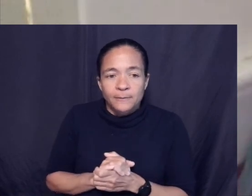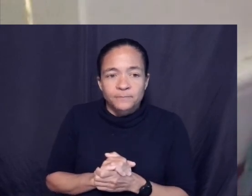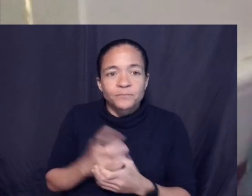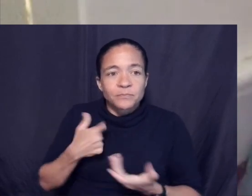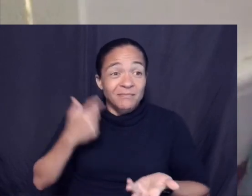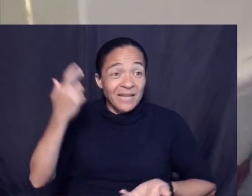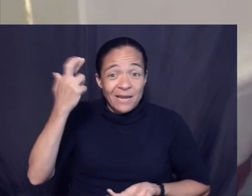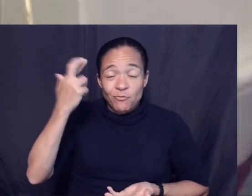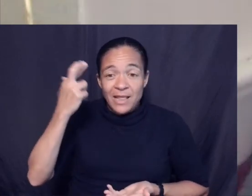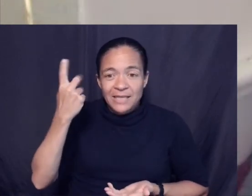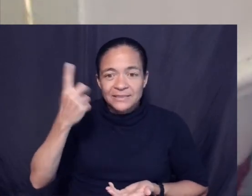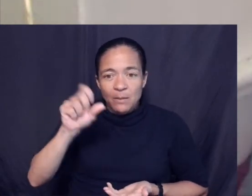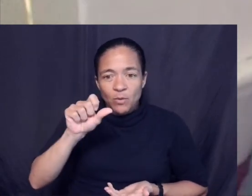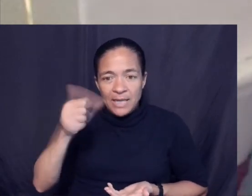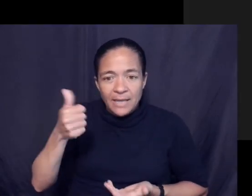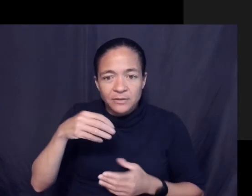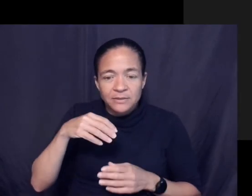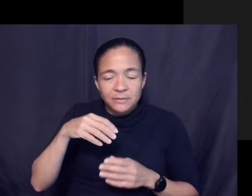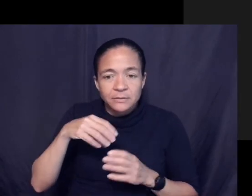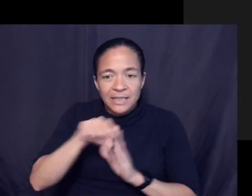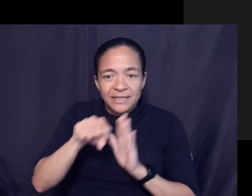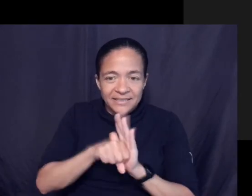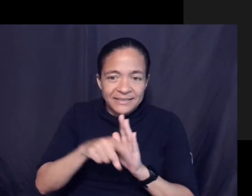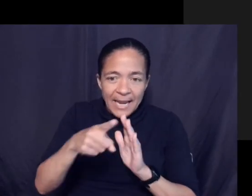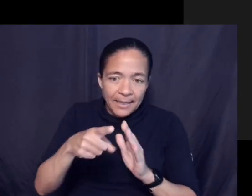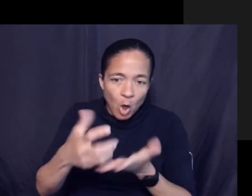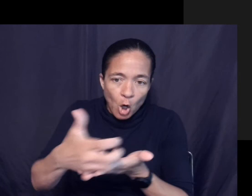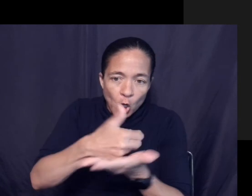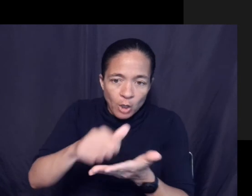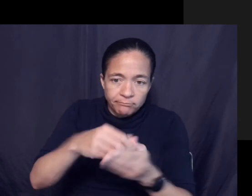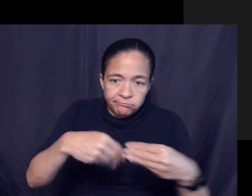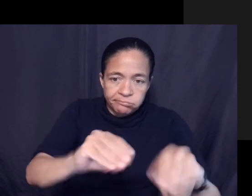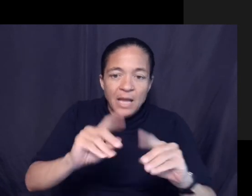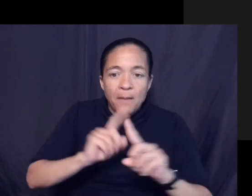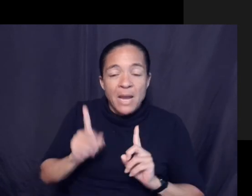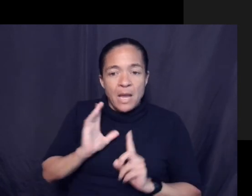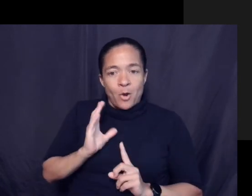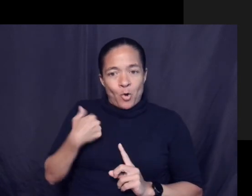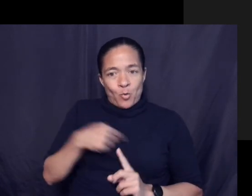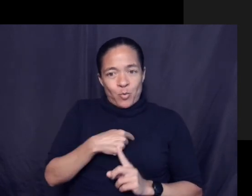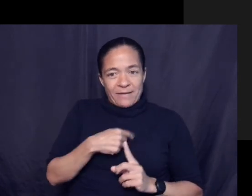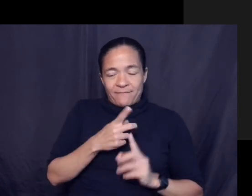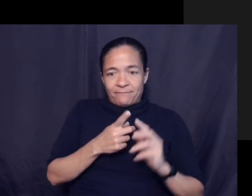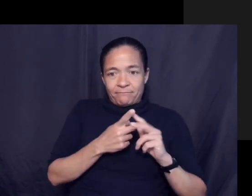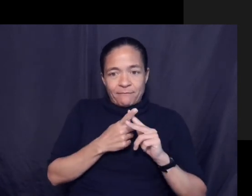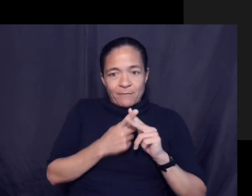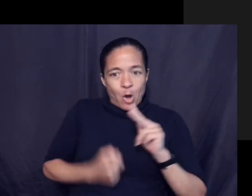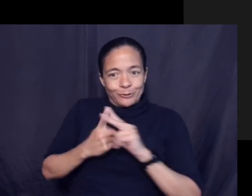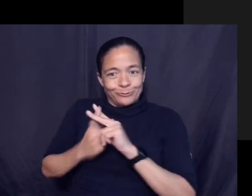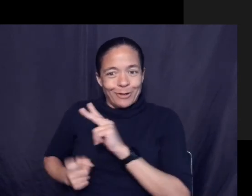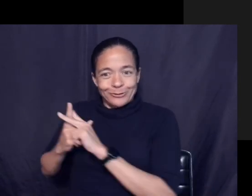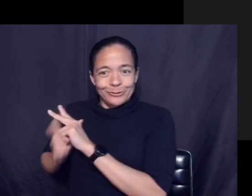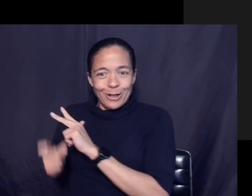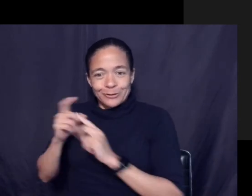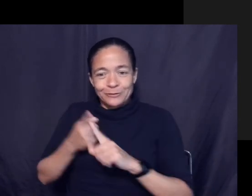also that, like, I realize that someone else in the state might pick up, but that's revenue that the state has lost from us working and having